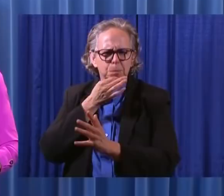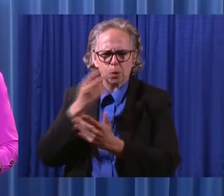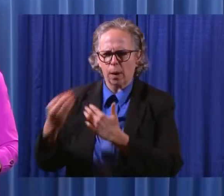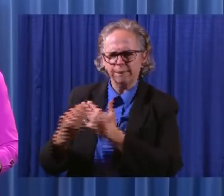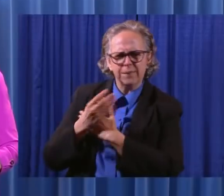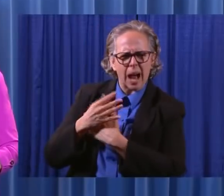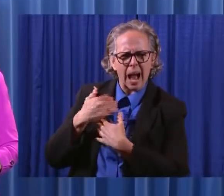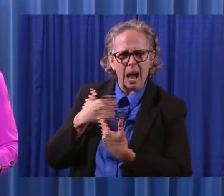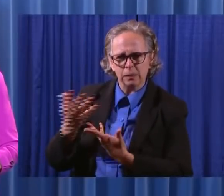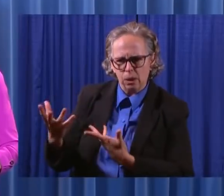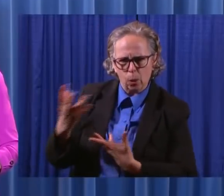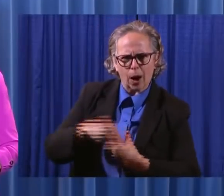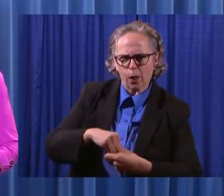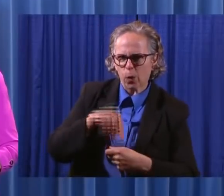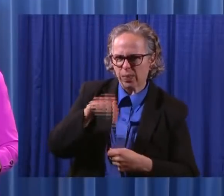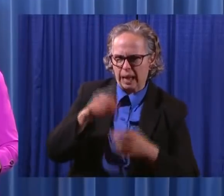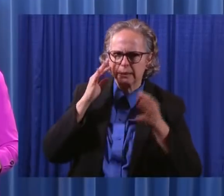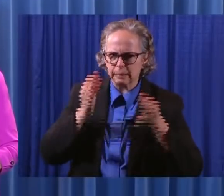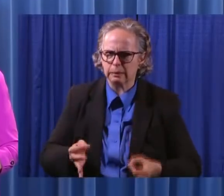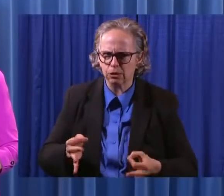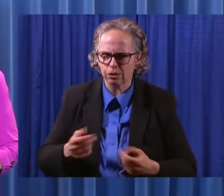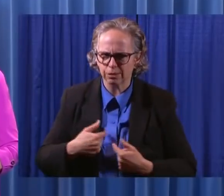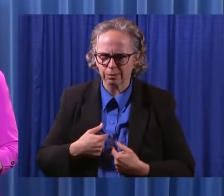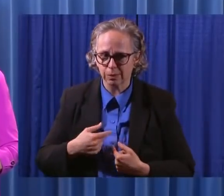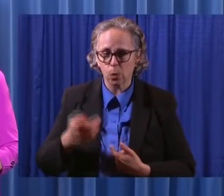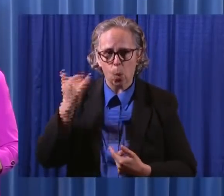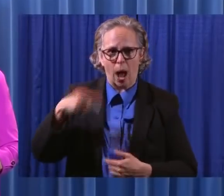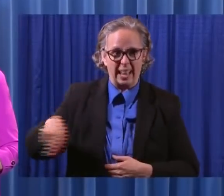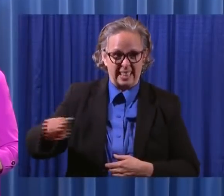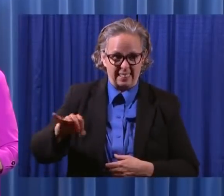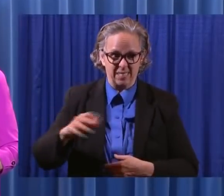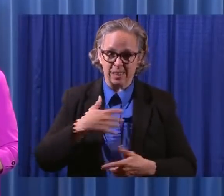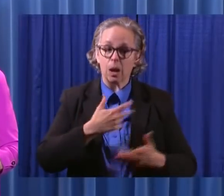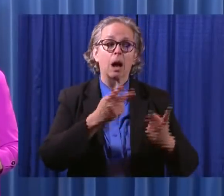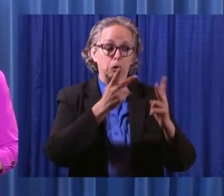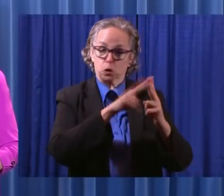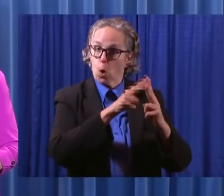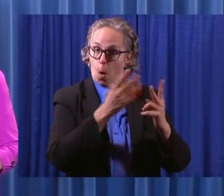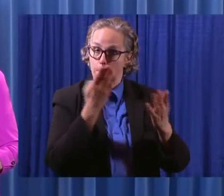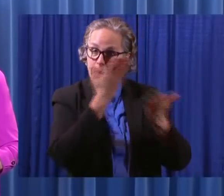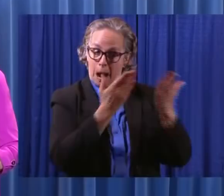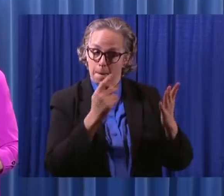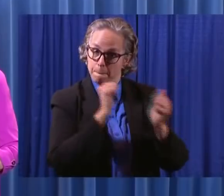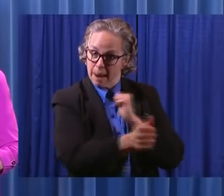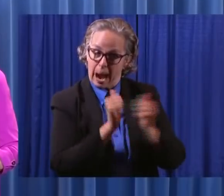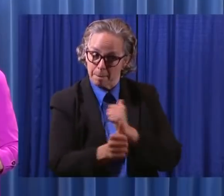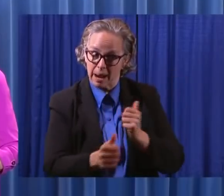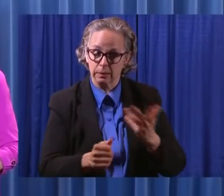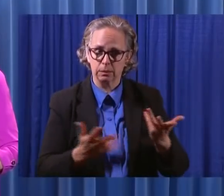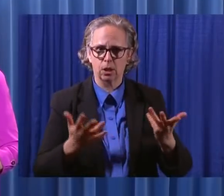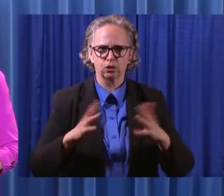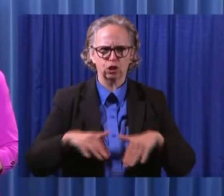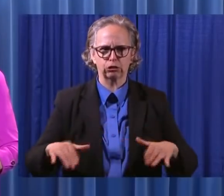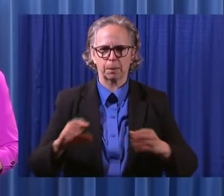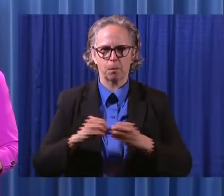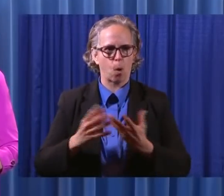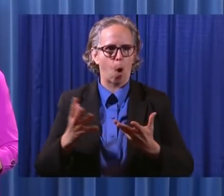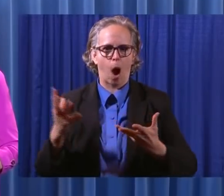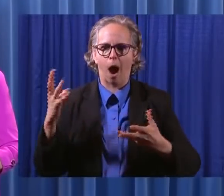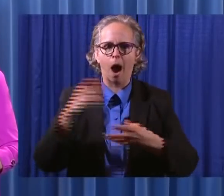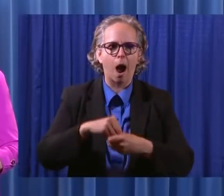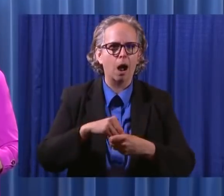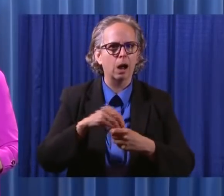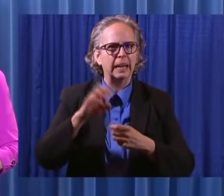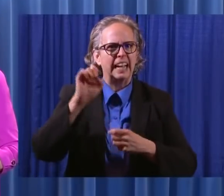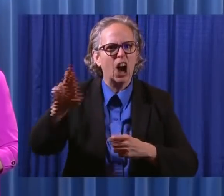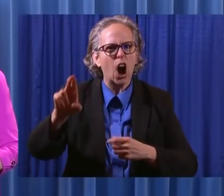we're going to see more people go into the emergency rooms, and we're going to see kids end up going to the emergency rooms if this passes. So I'm not in